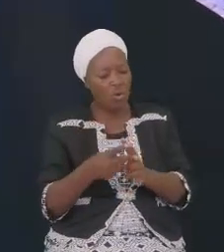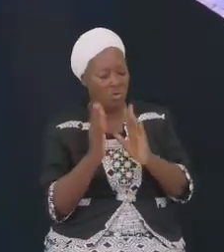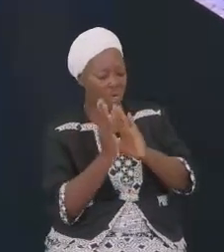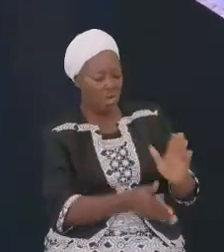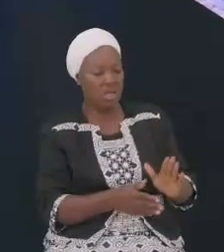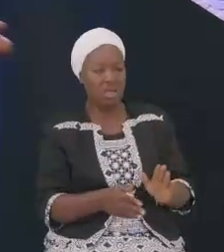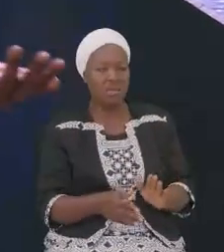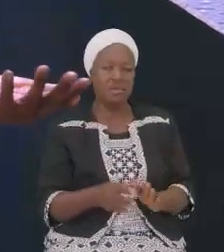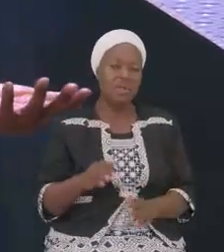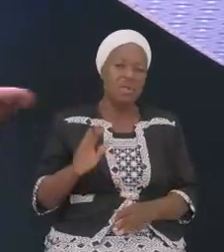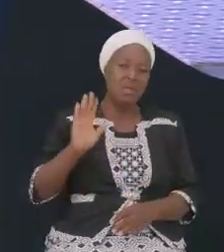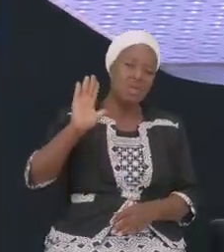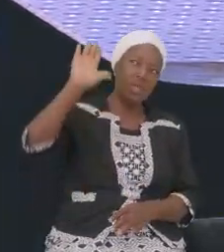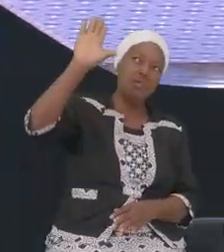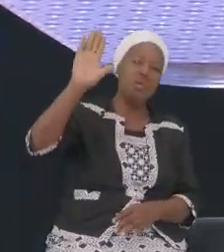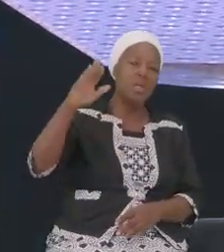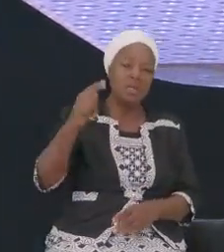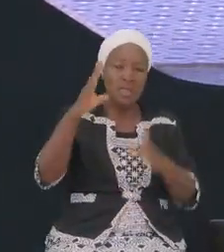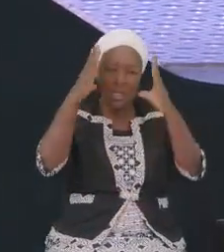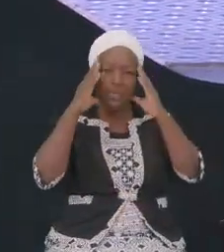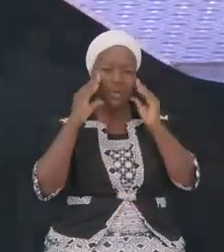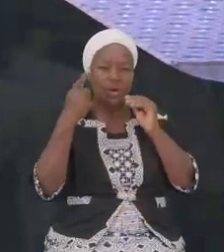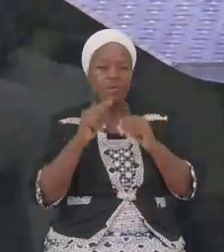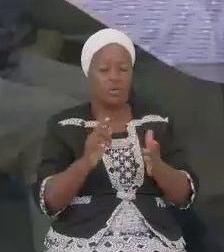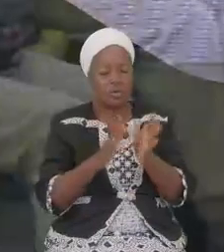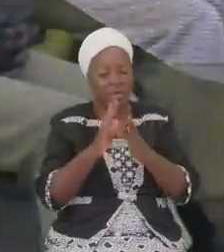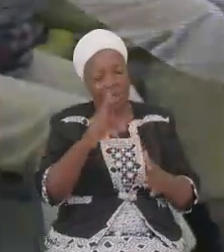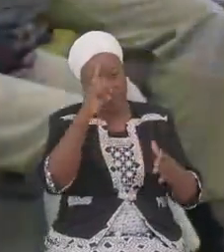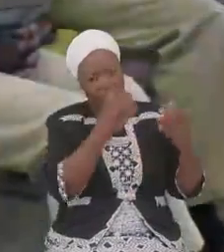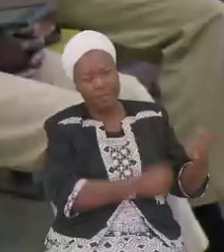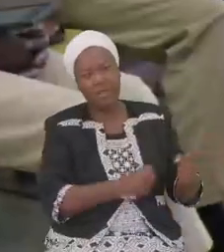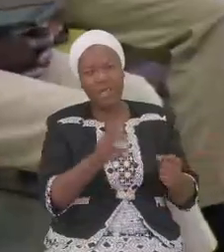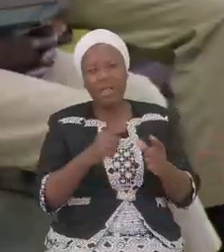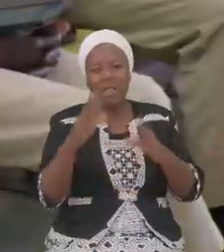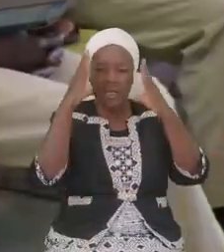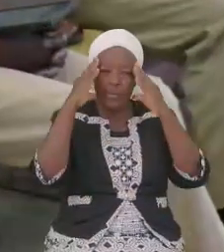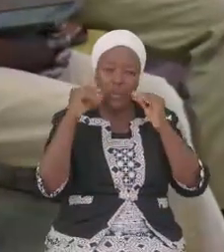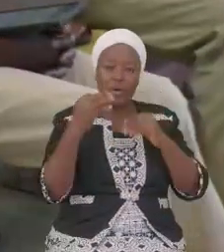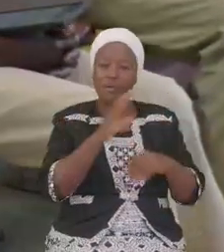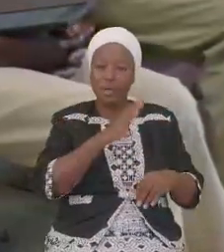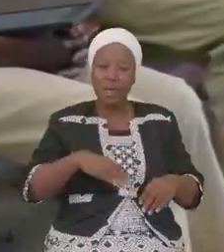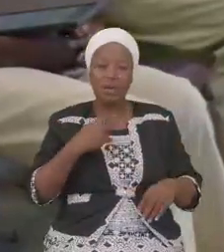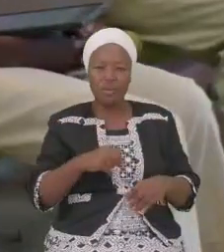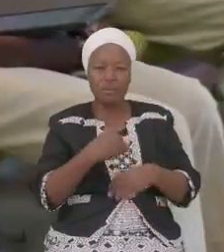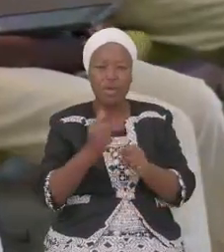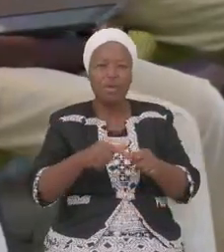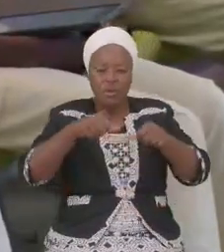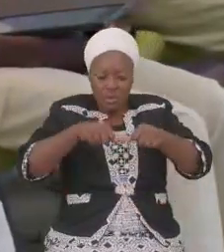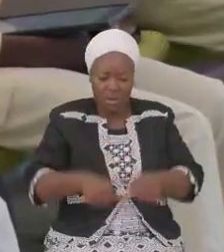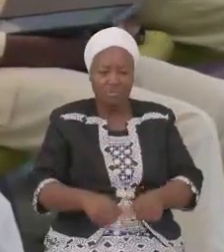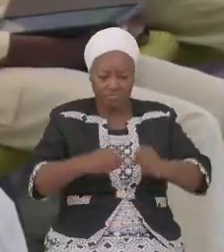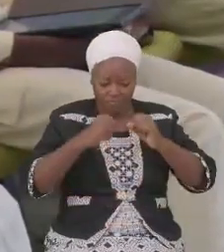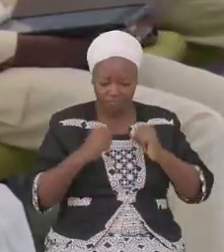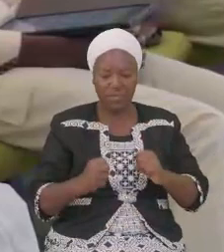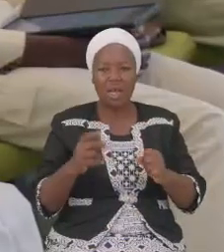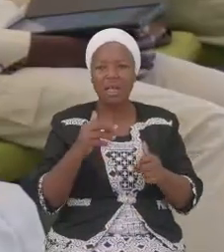Him. Your experience of the Christian faith, your experience of Christ remains stable every time. The